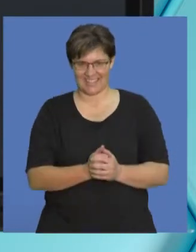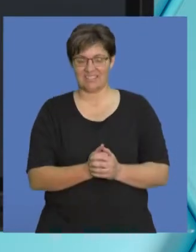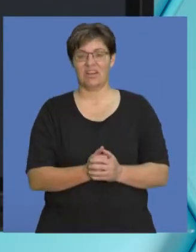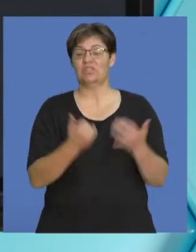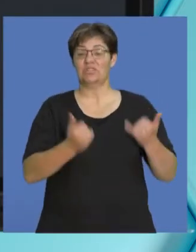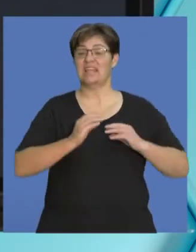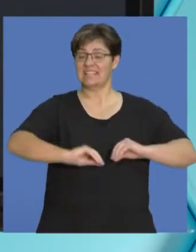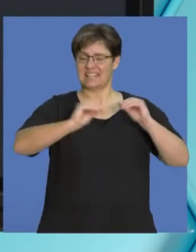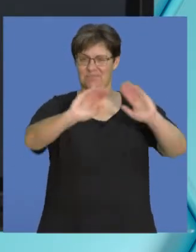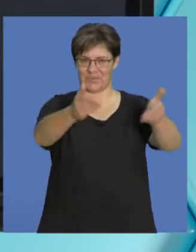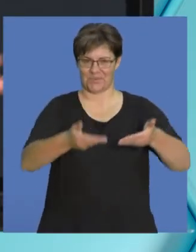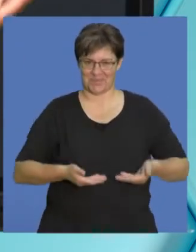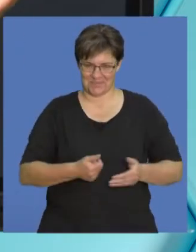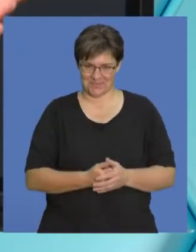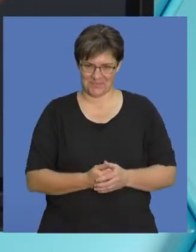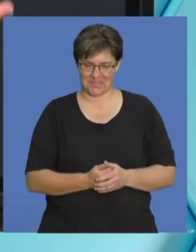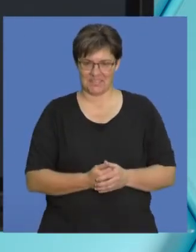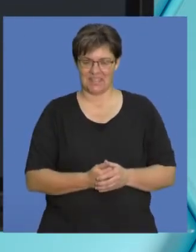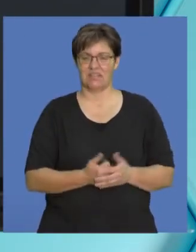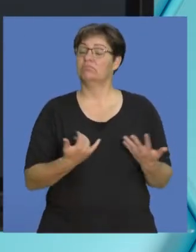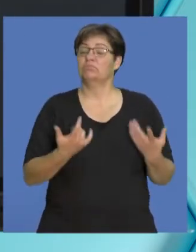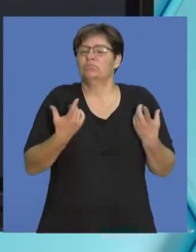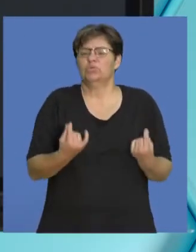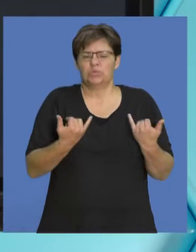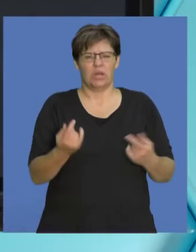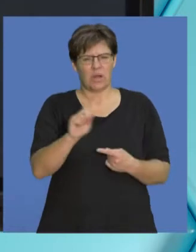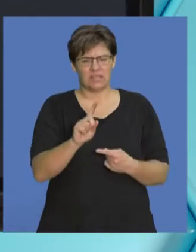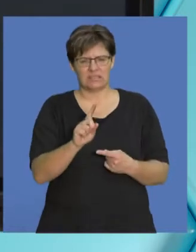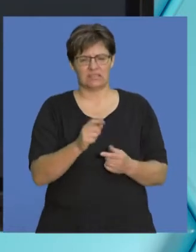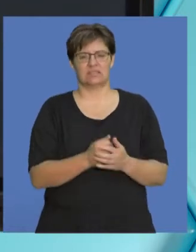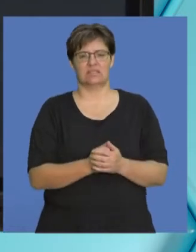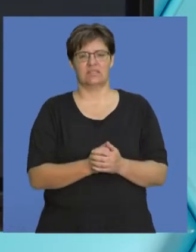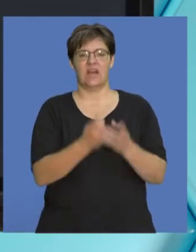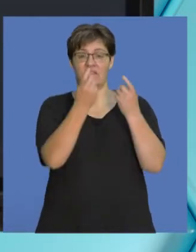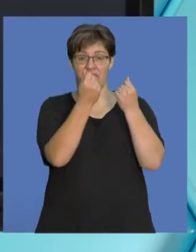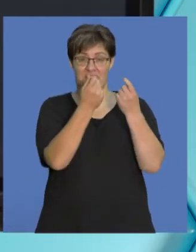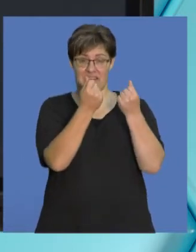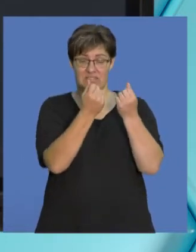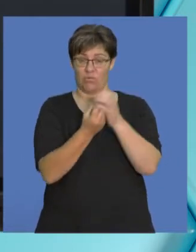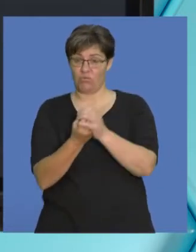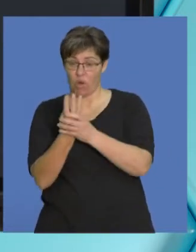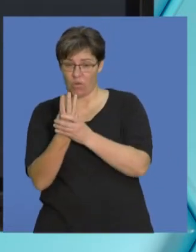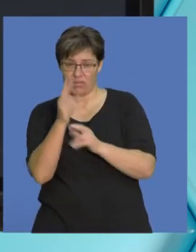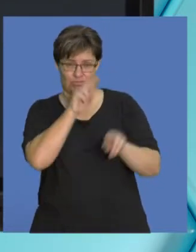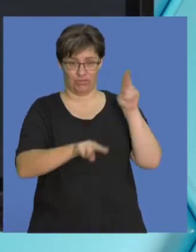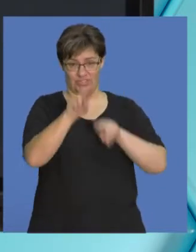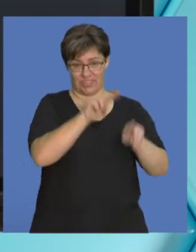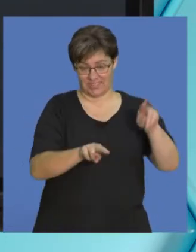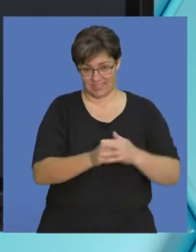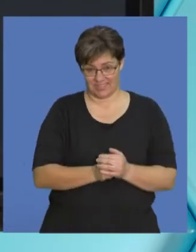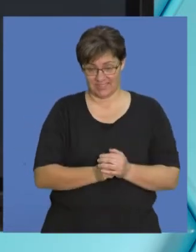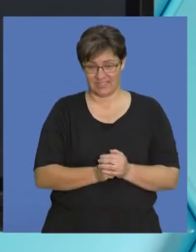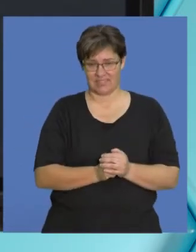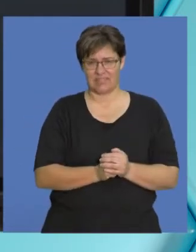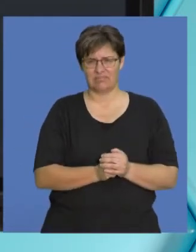to today's lesson. So today we are doing some revision of finance and growth. Guys, we've done a number